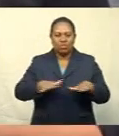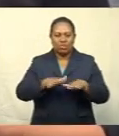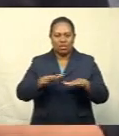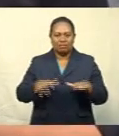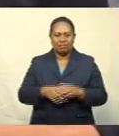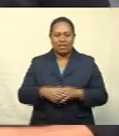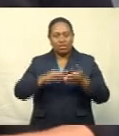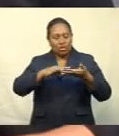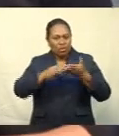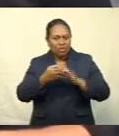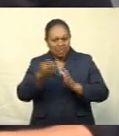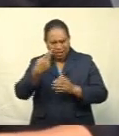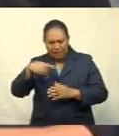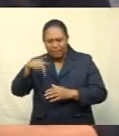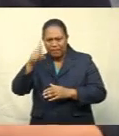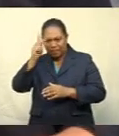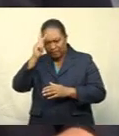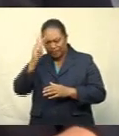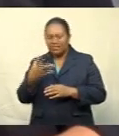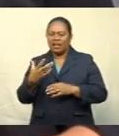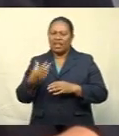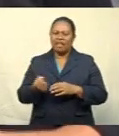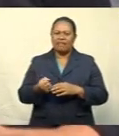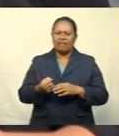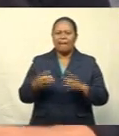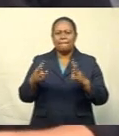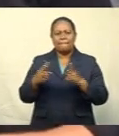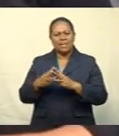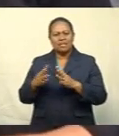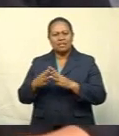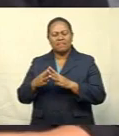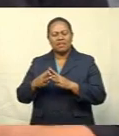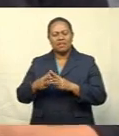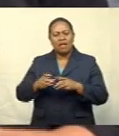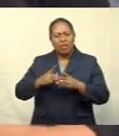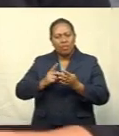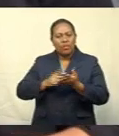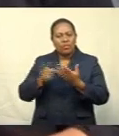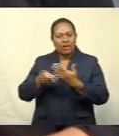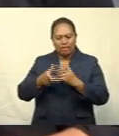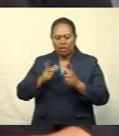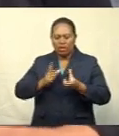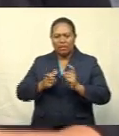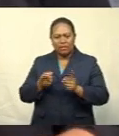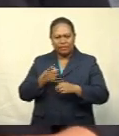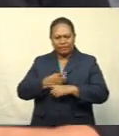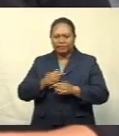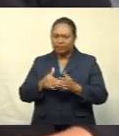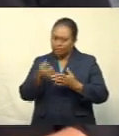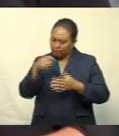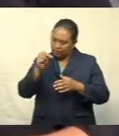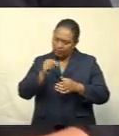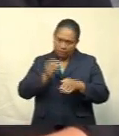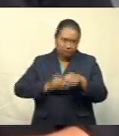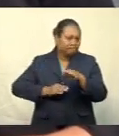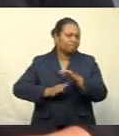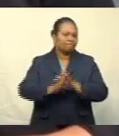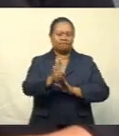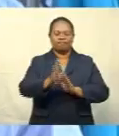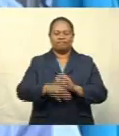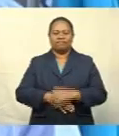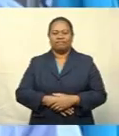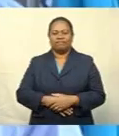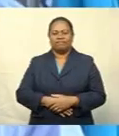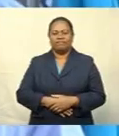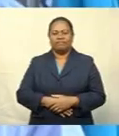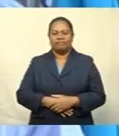Kandavu have been through multiple climate change programs, empowering villages to become more resilient in the face of a global crisis.